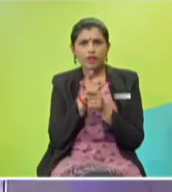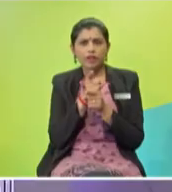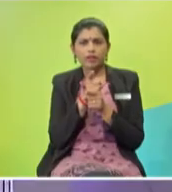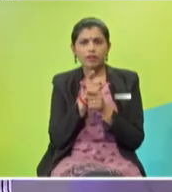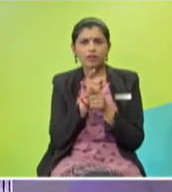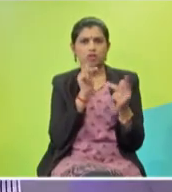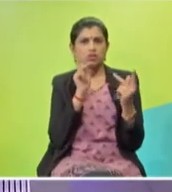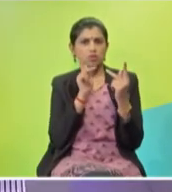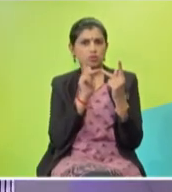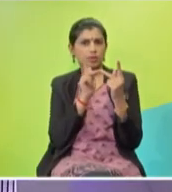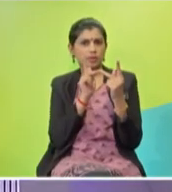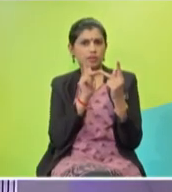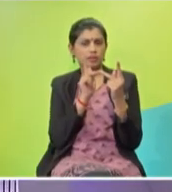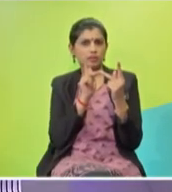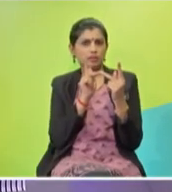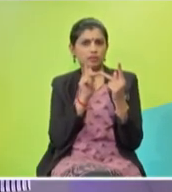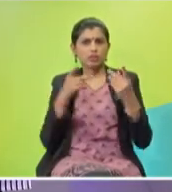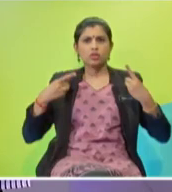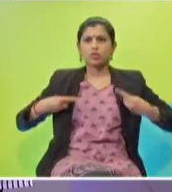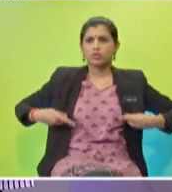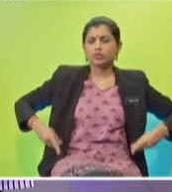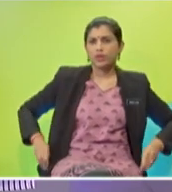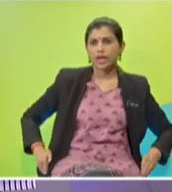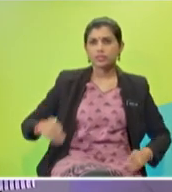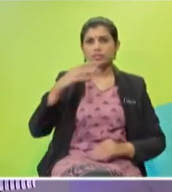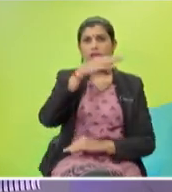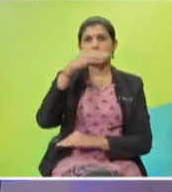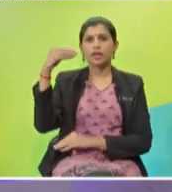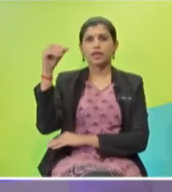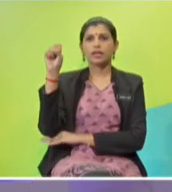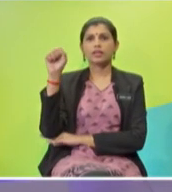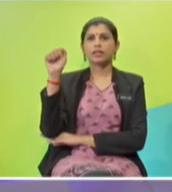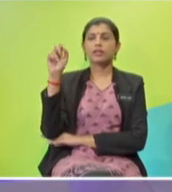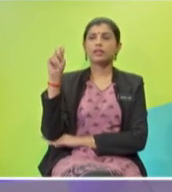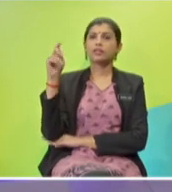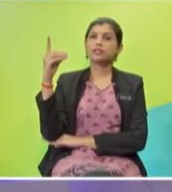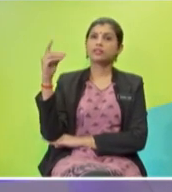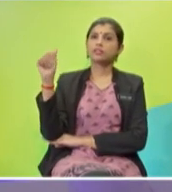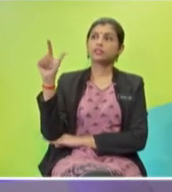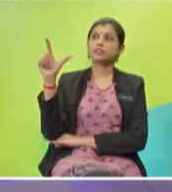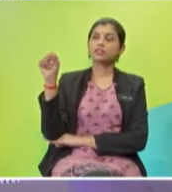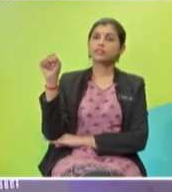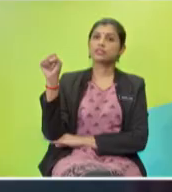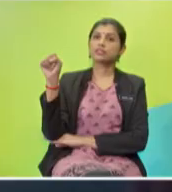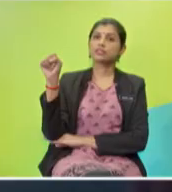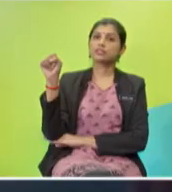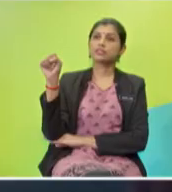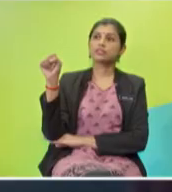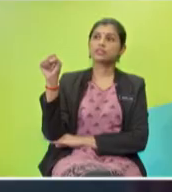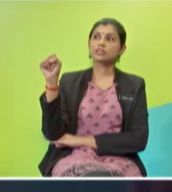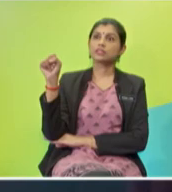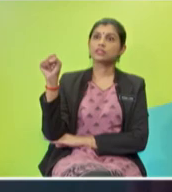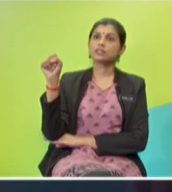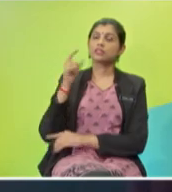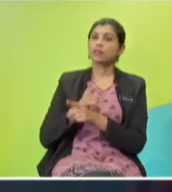So, should I wear a dress and sandals to the party? The answer is double thumbs up. But,